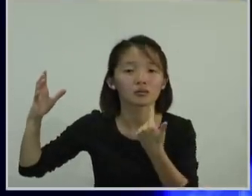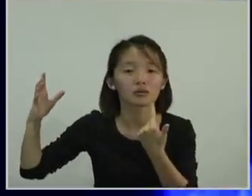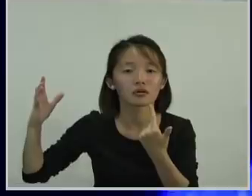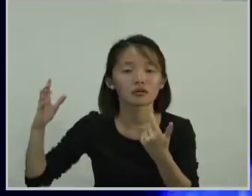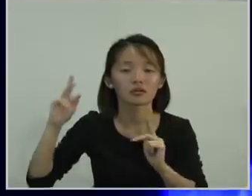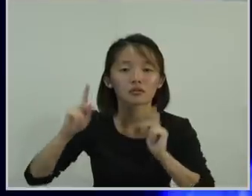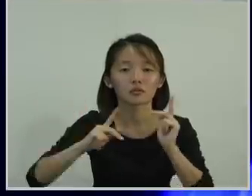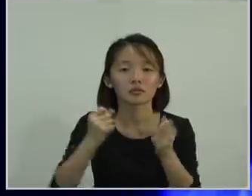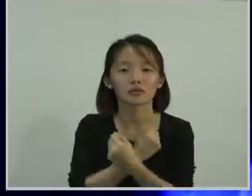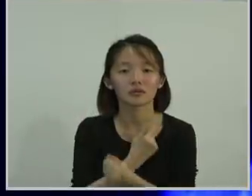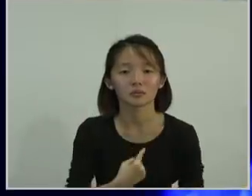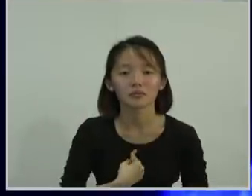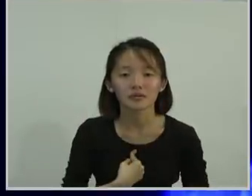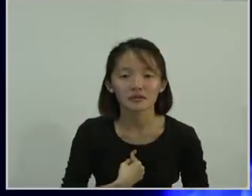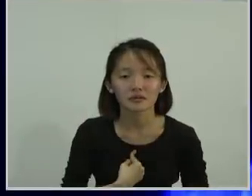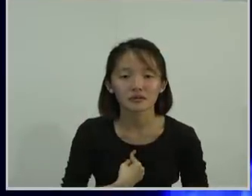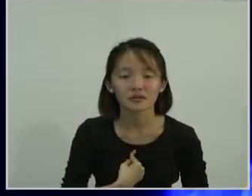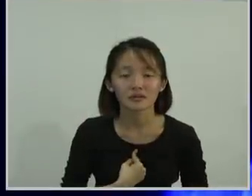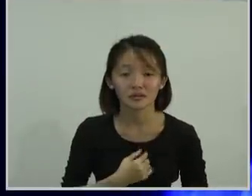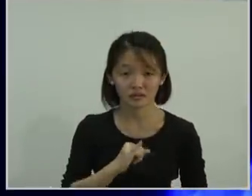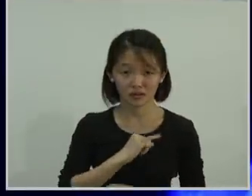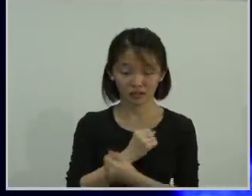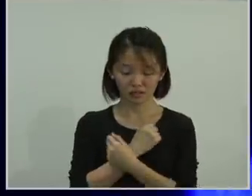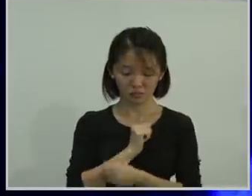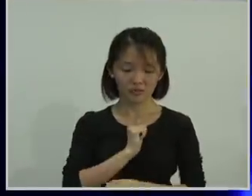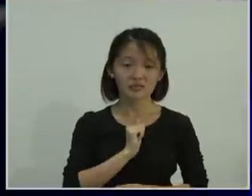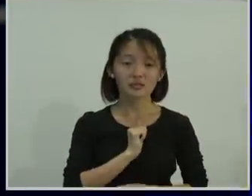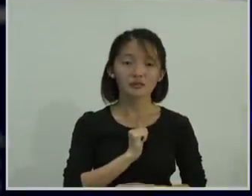Would I even like myself?